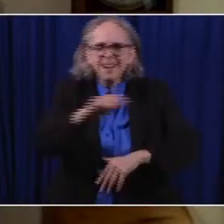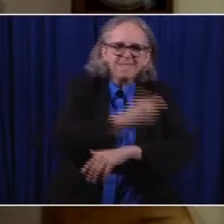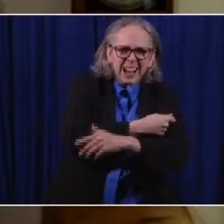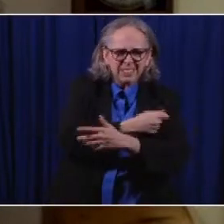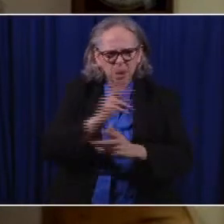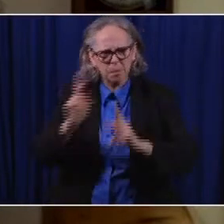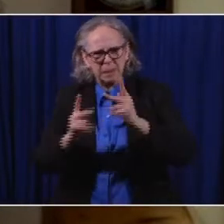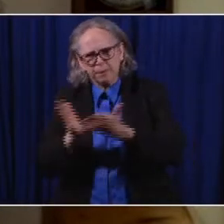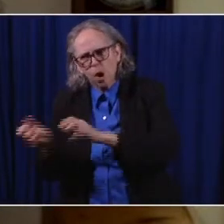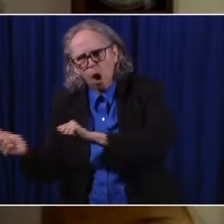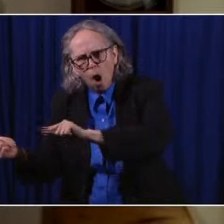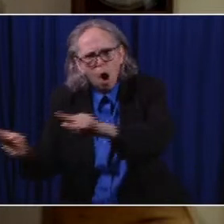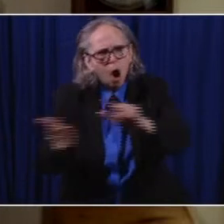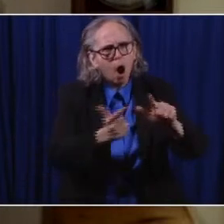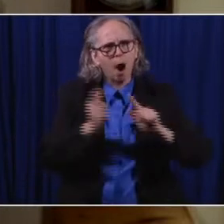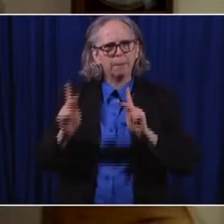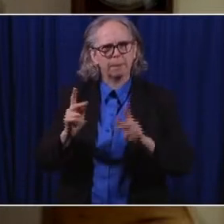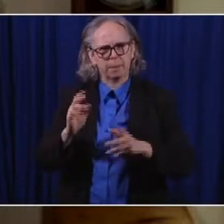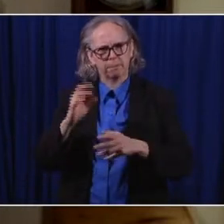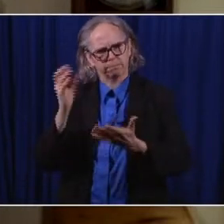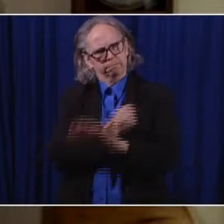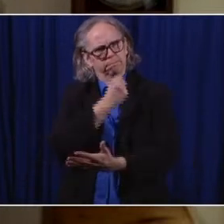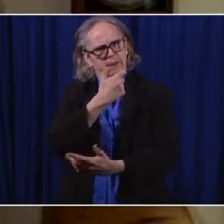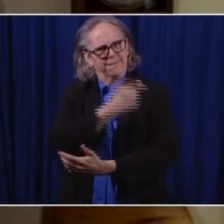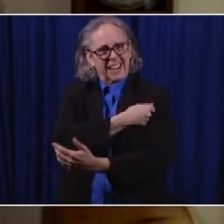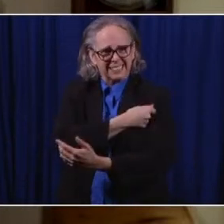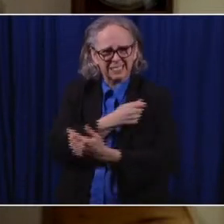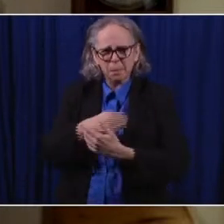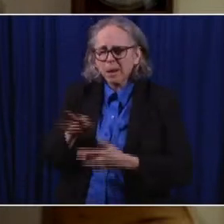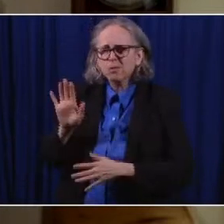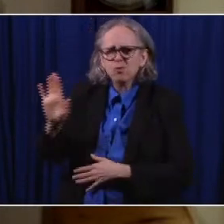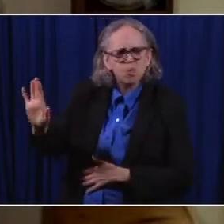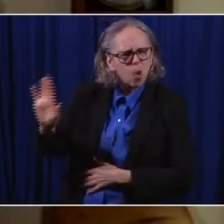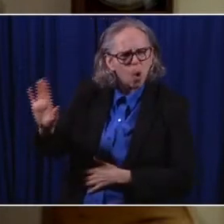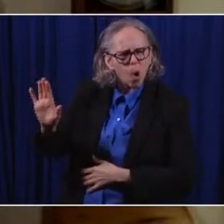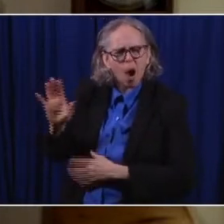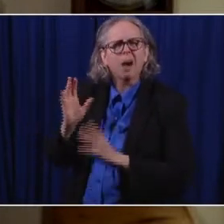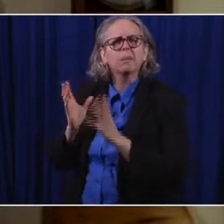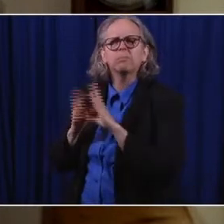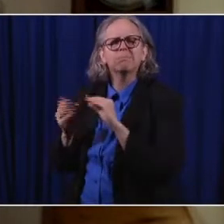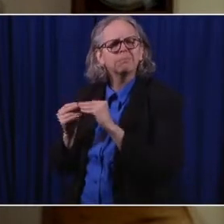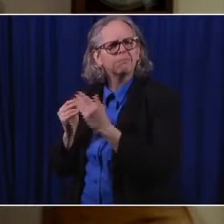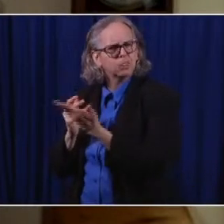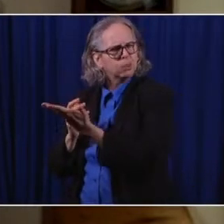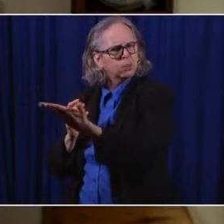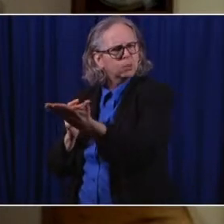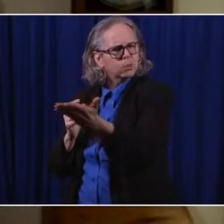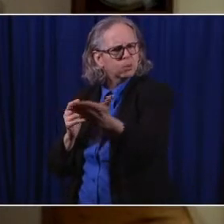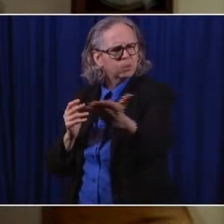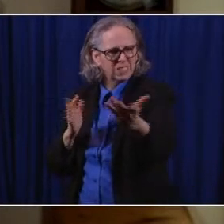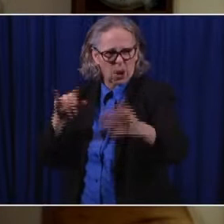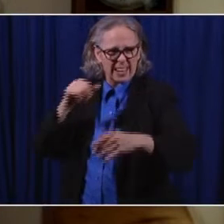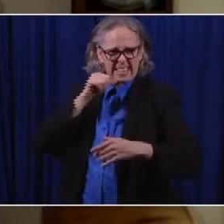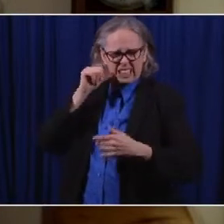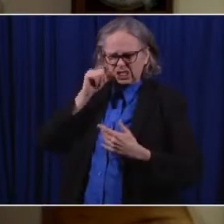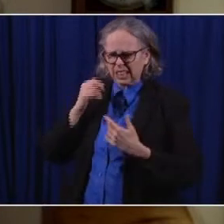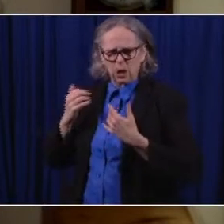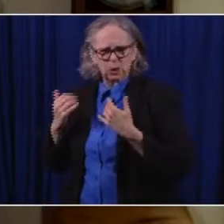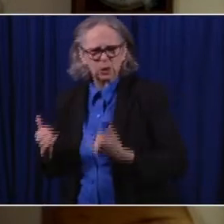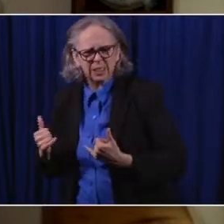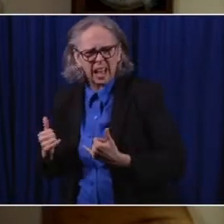there. And maybe what is your message? This is a day of hope. Yesterday is a day of hope. We